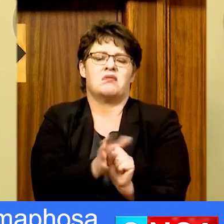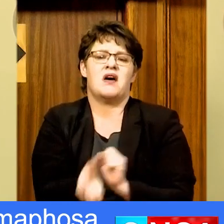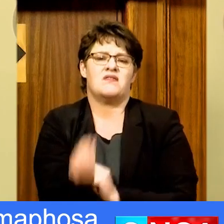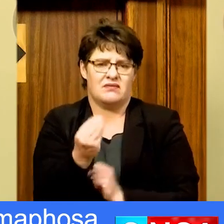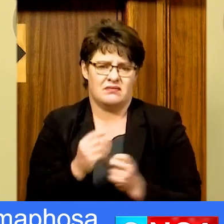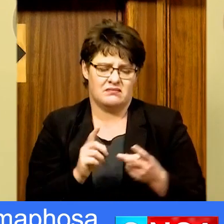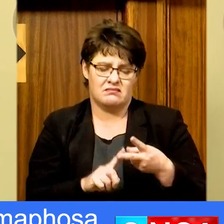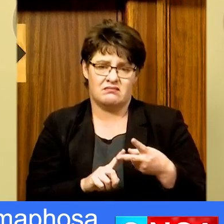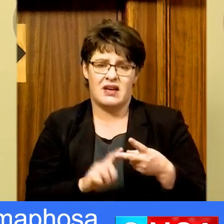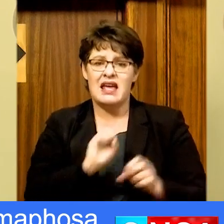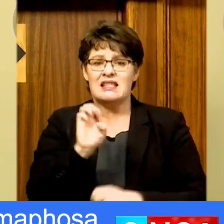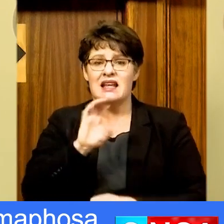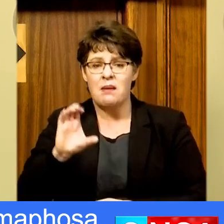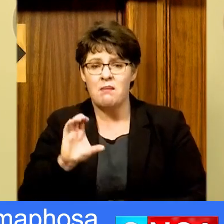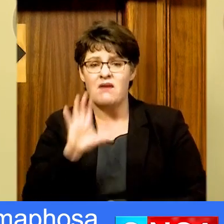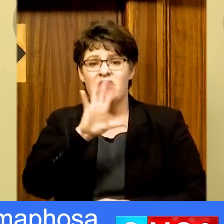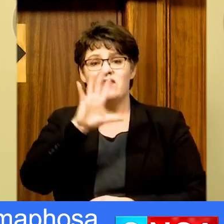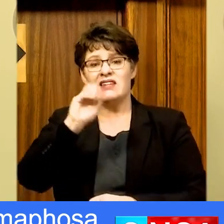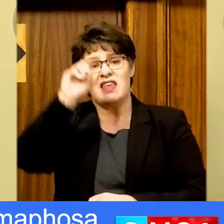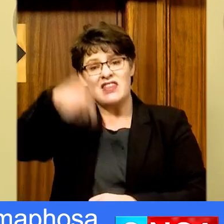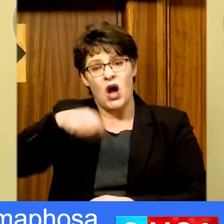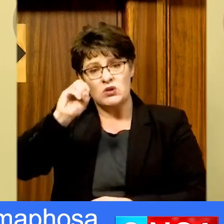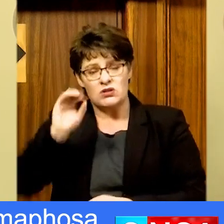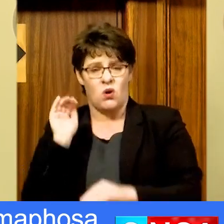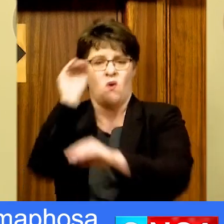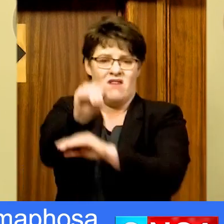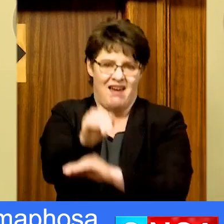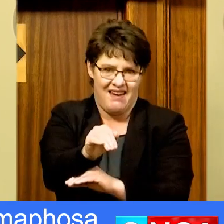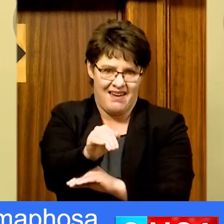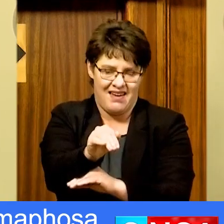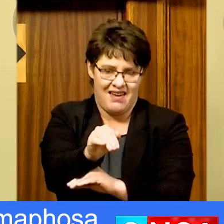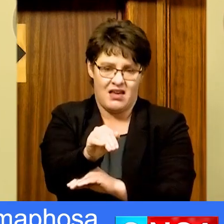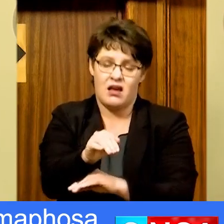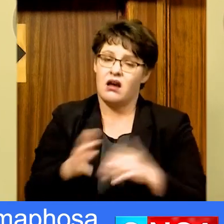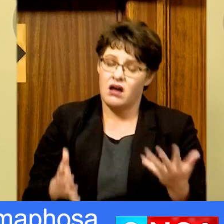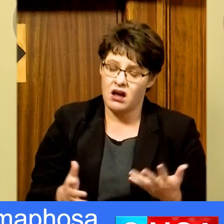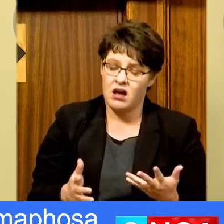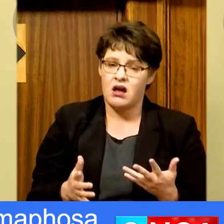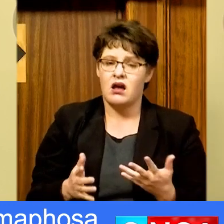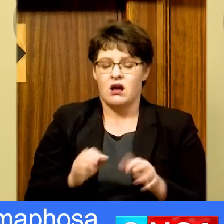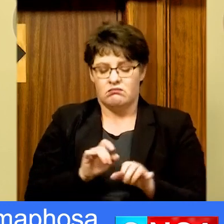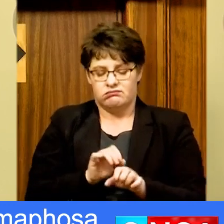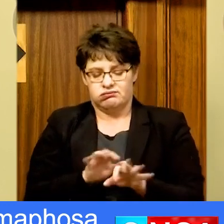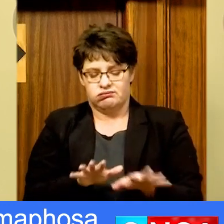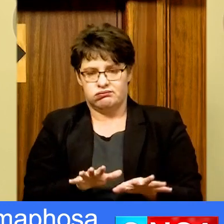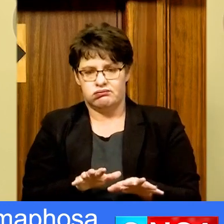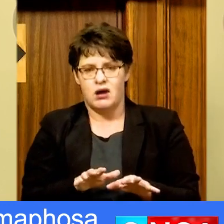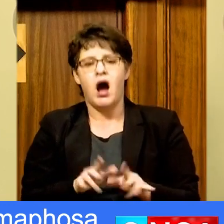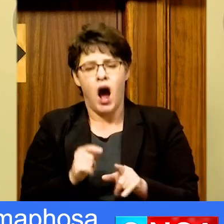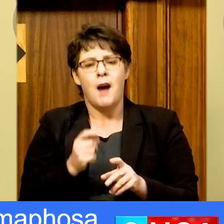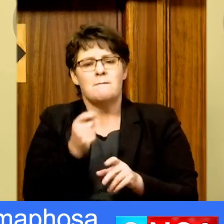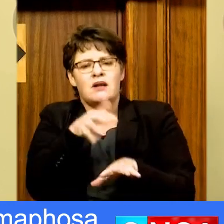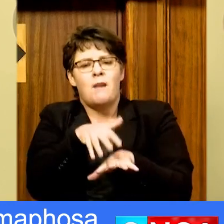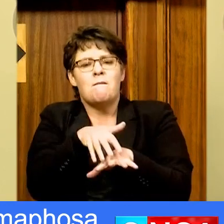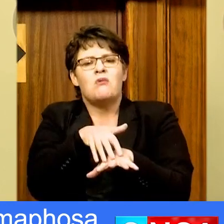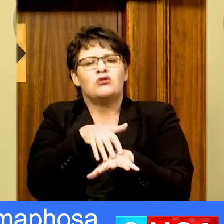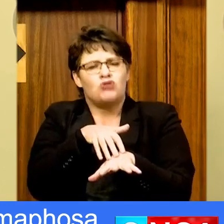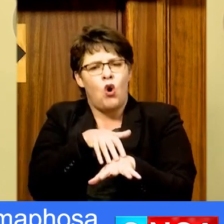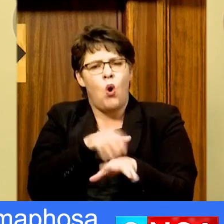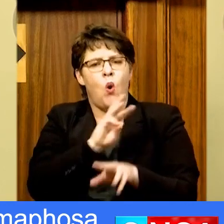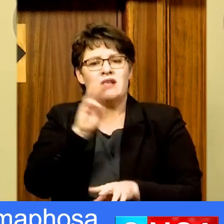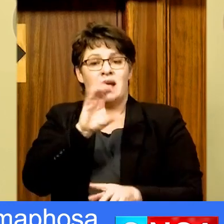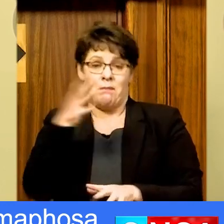passed 50,000 cases, and although the rate of transmission has slowed in the Western